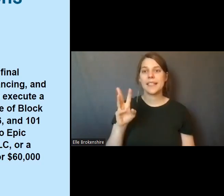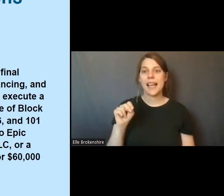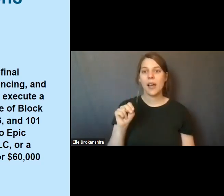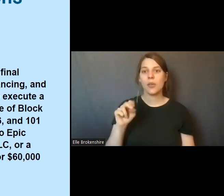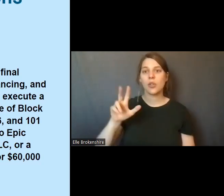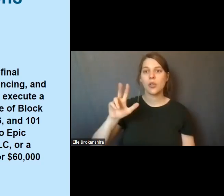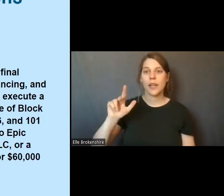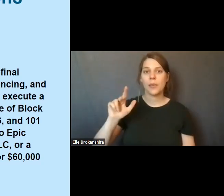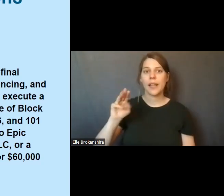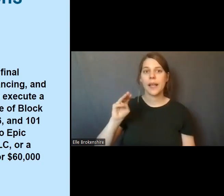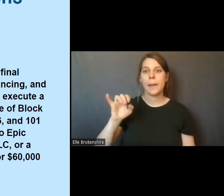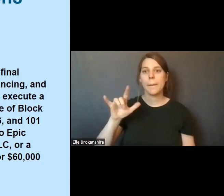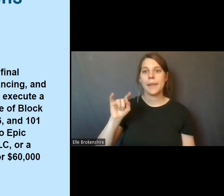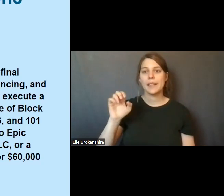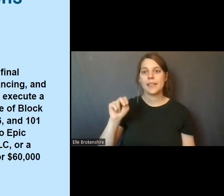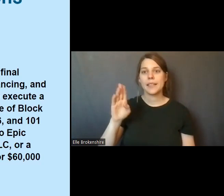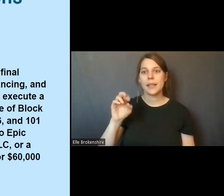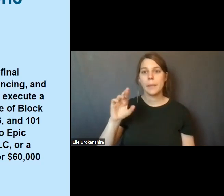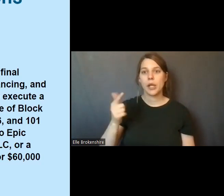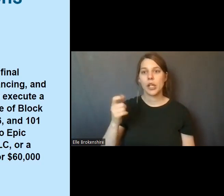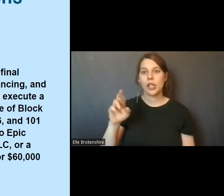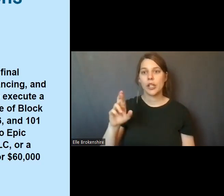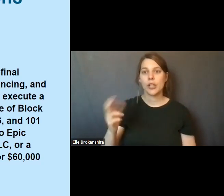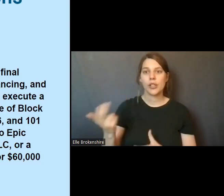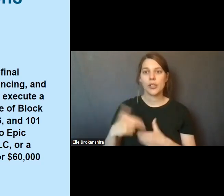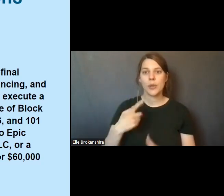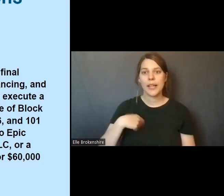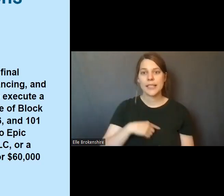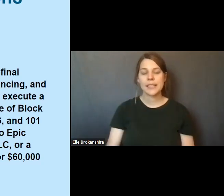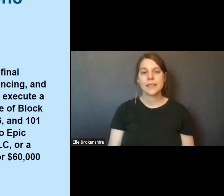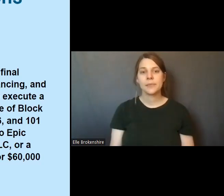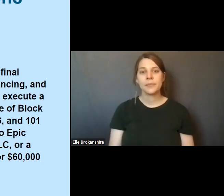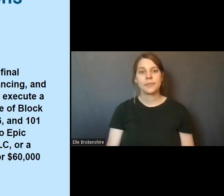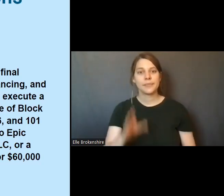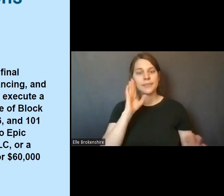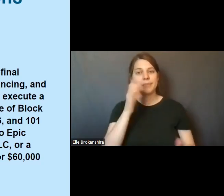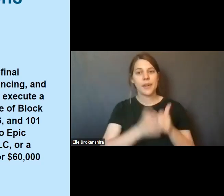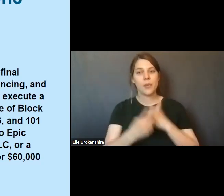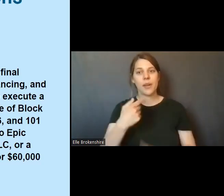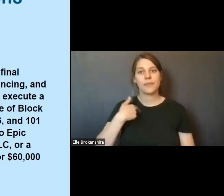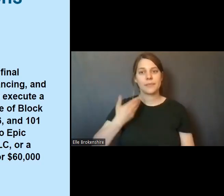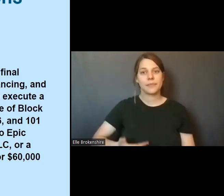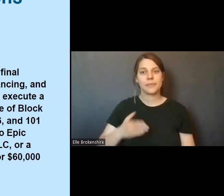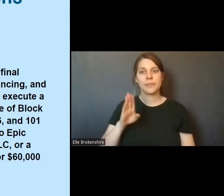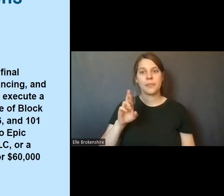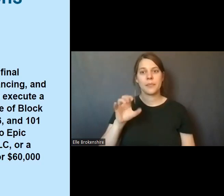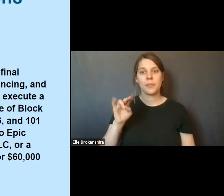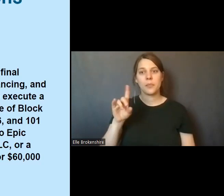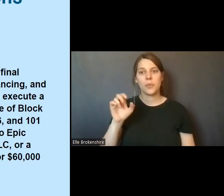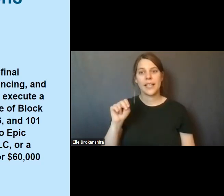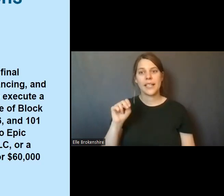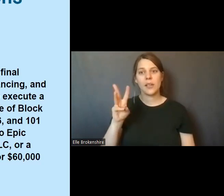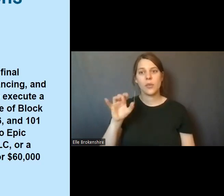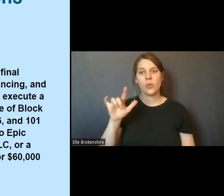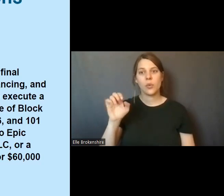23 Milton Burger. Joining us for this will be Brandon Wilson. Hello, everyone. I'm Brandon Wilson, a project manager with